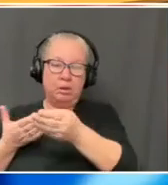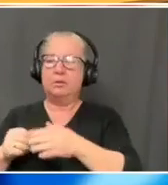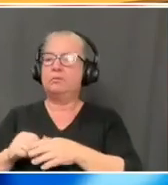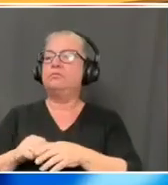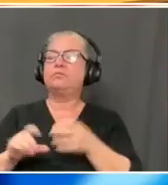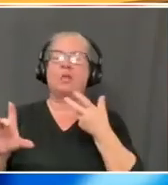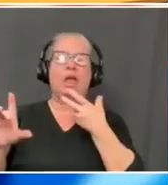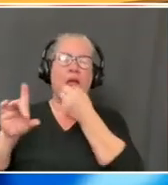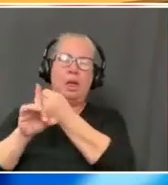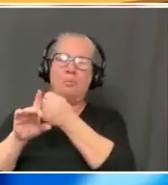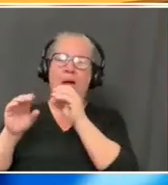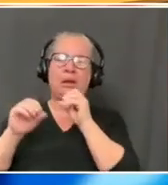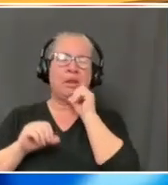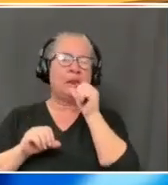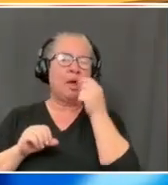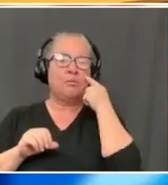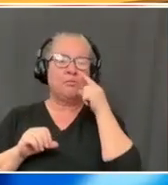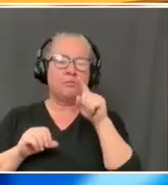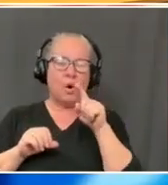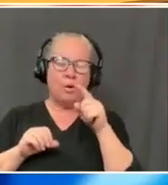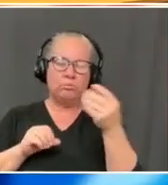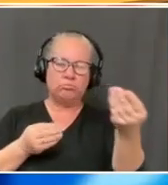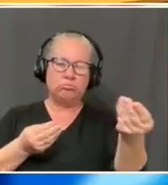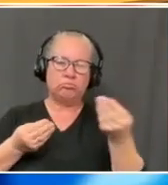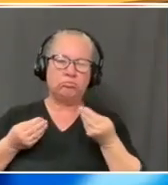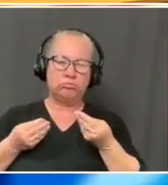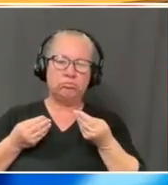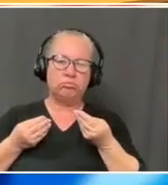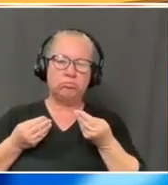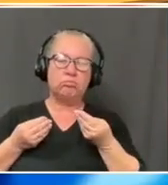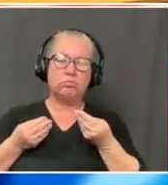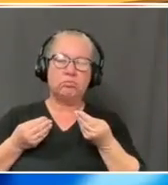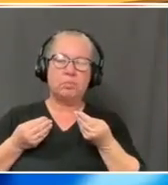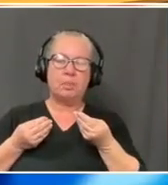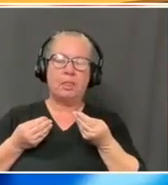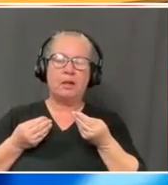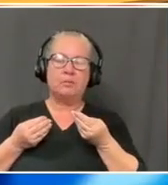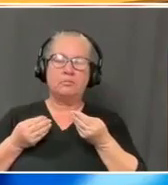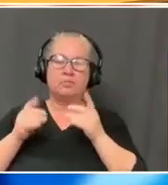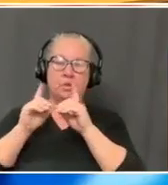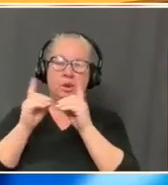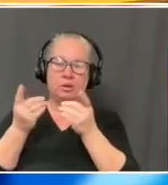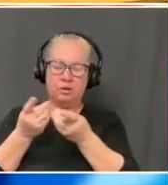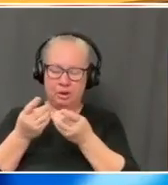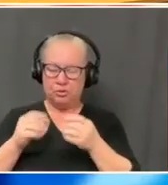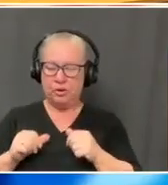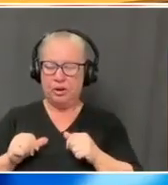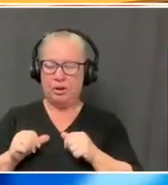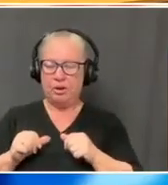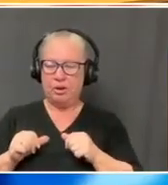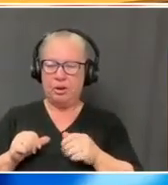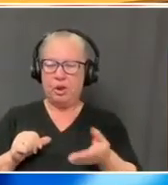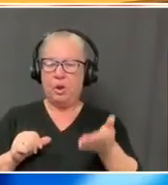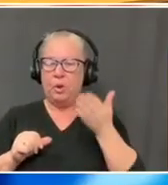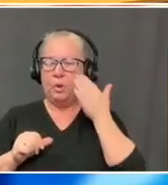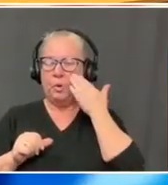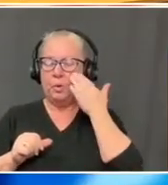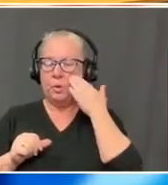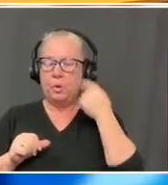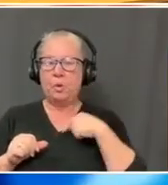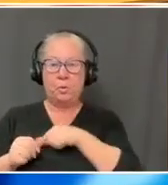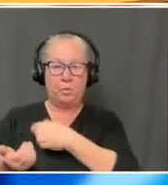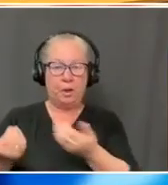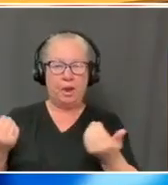we're paying for is insurance coverage. So kind of like we have in maybe our home lives, where we have coverage for